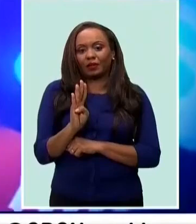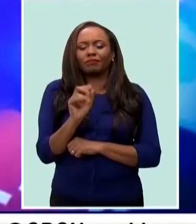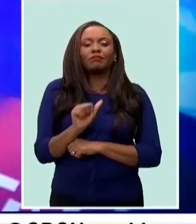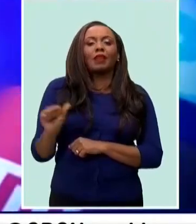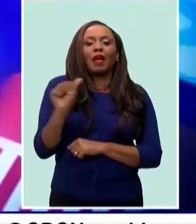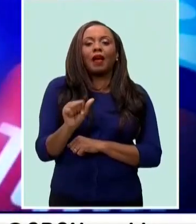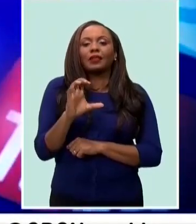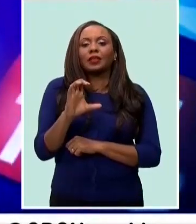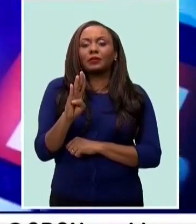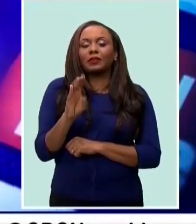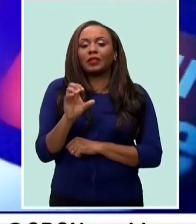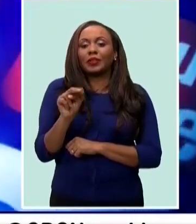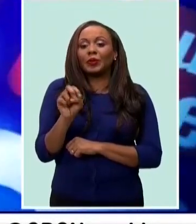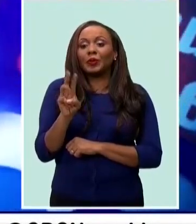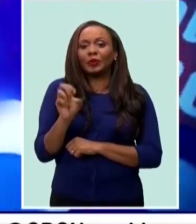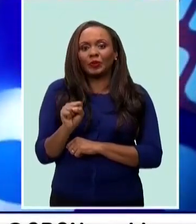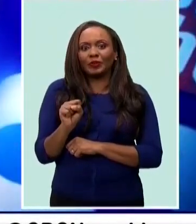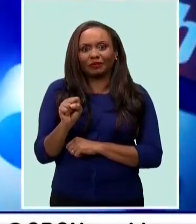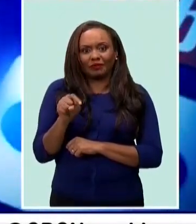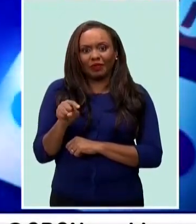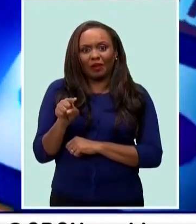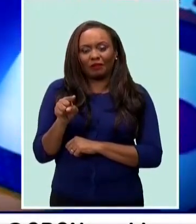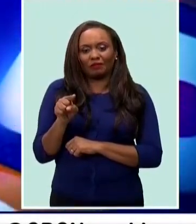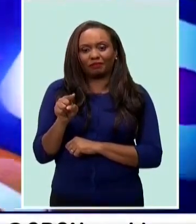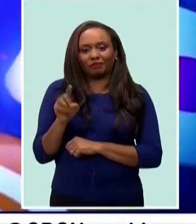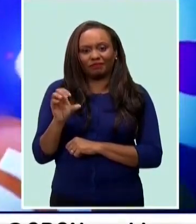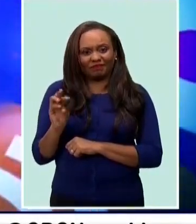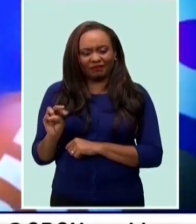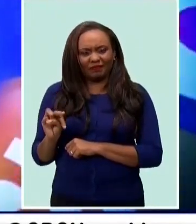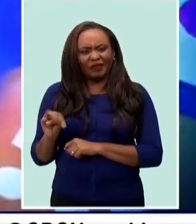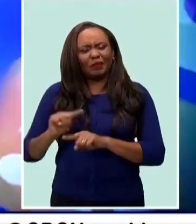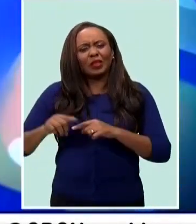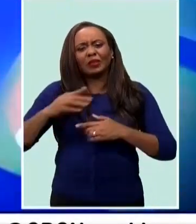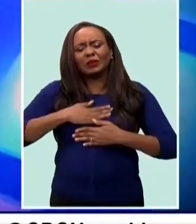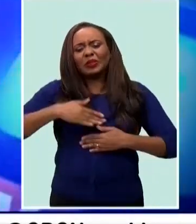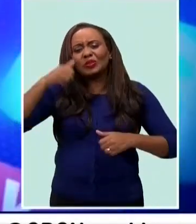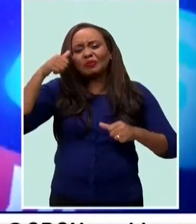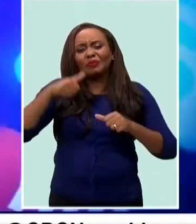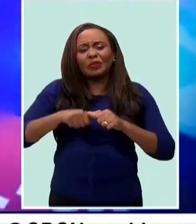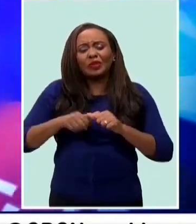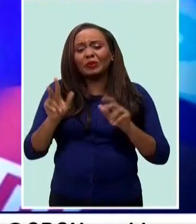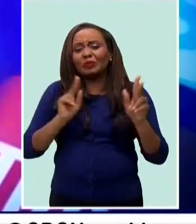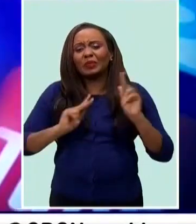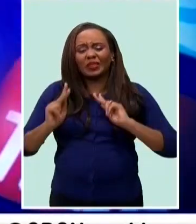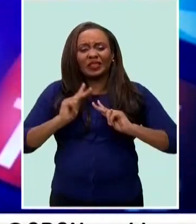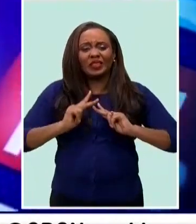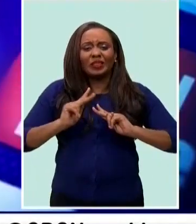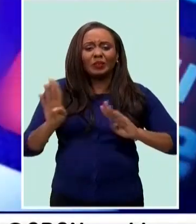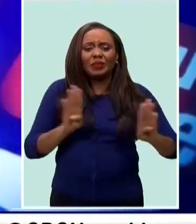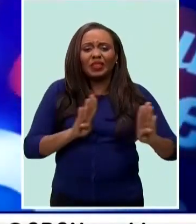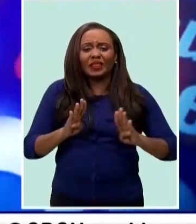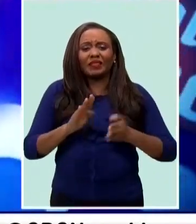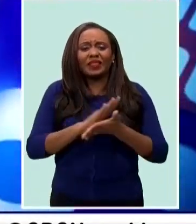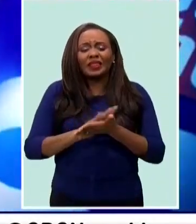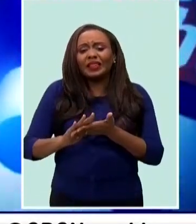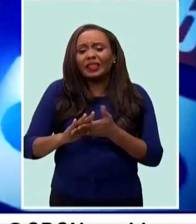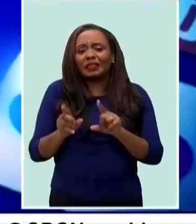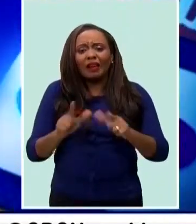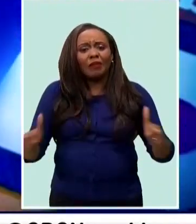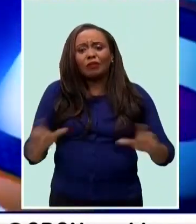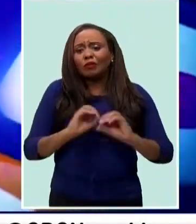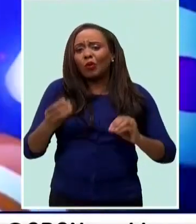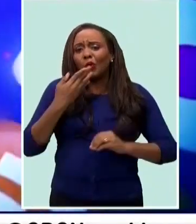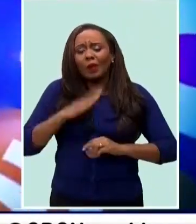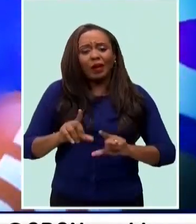share your comments and your views. But remember, please, there are public forums, so please keep your comments clean. And don't